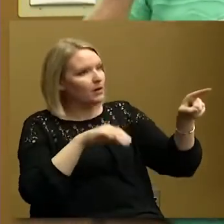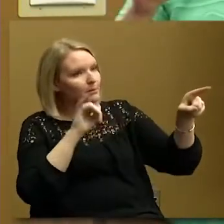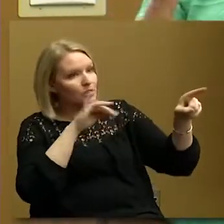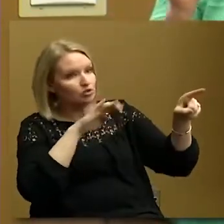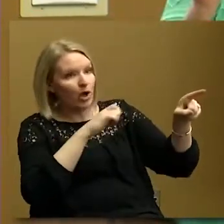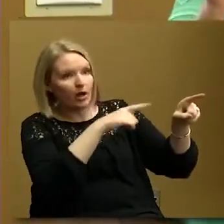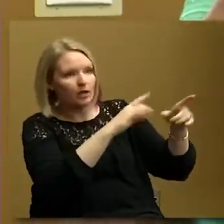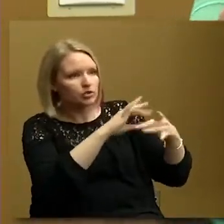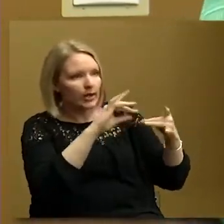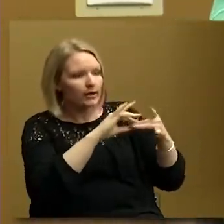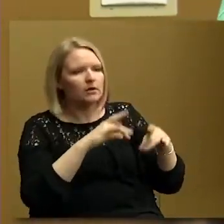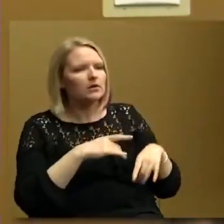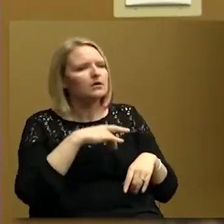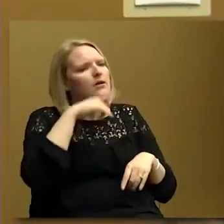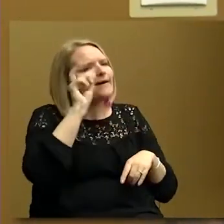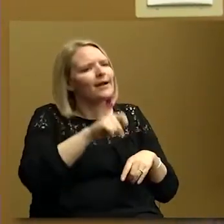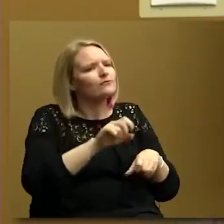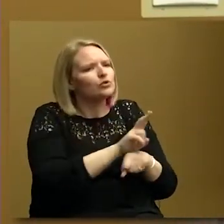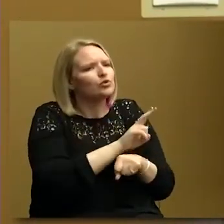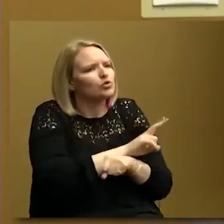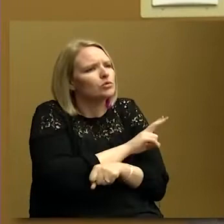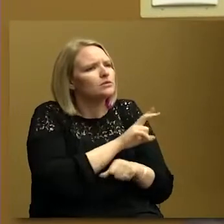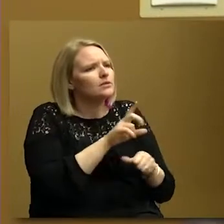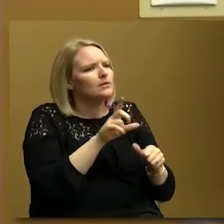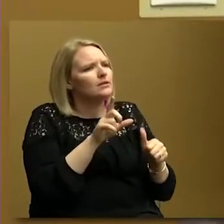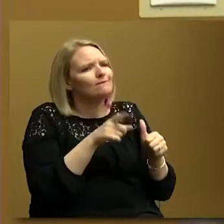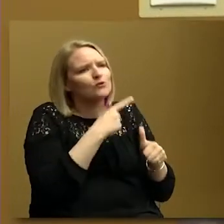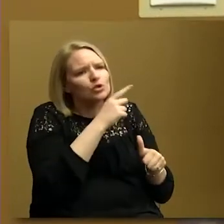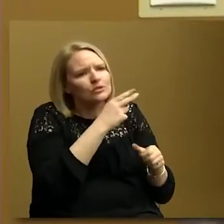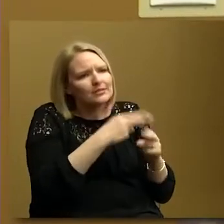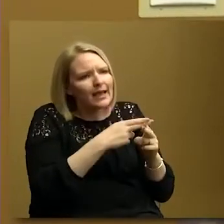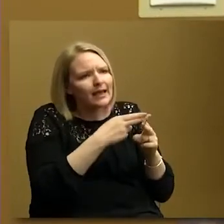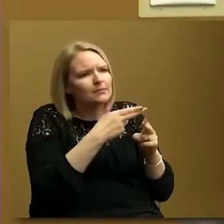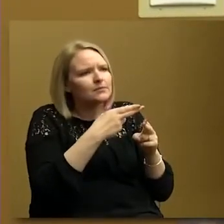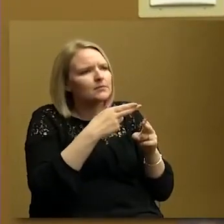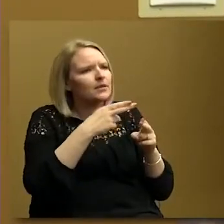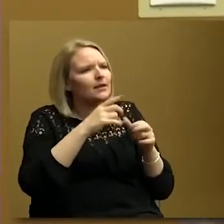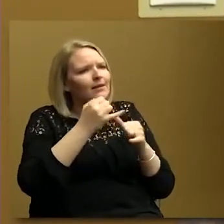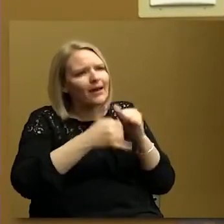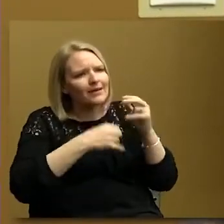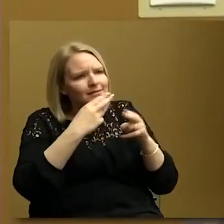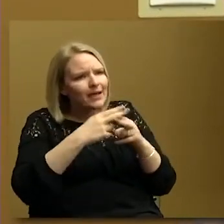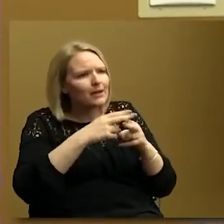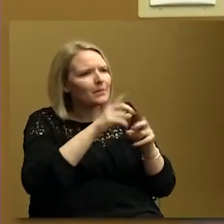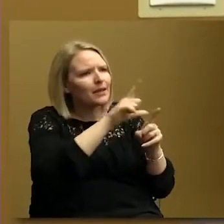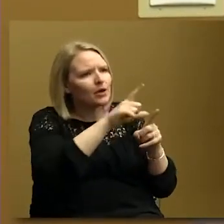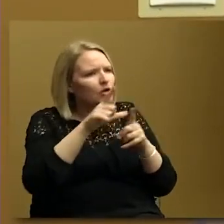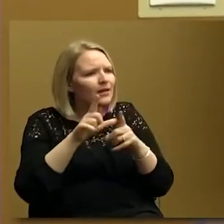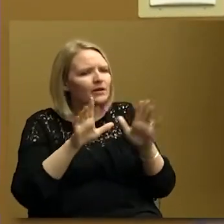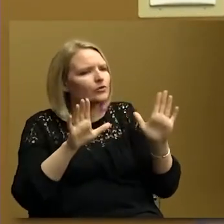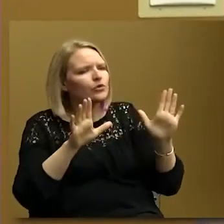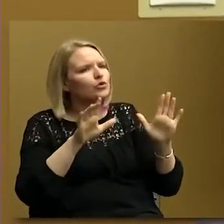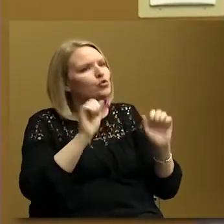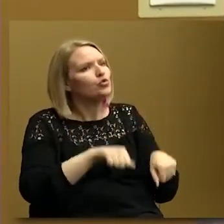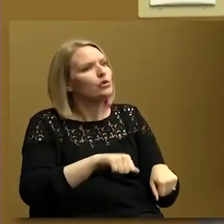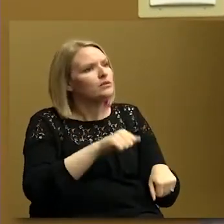you don't have to use the first and last initials or whatever. You can use 1, 2, 3, 4. You can